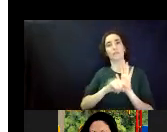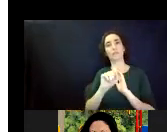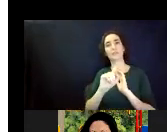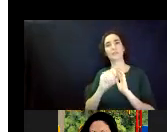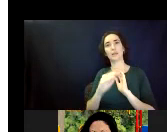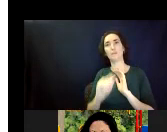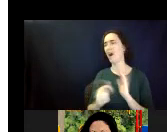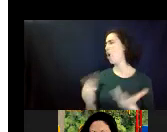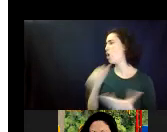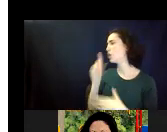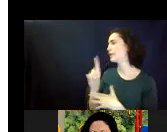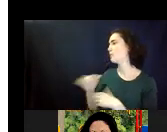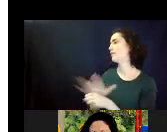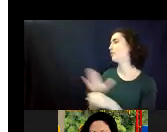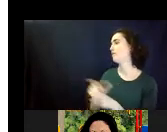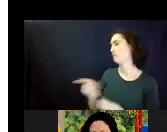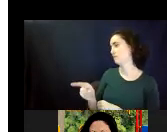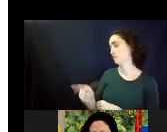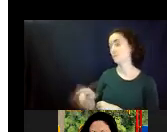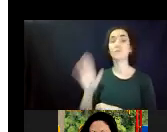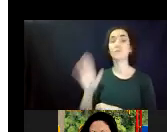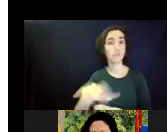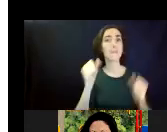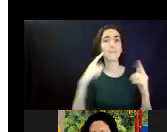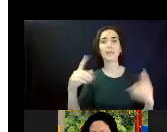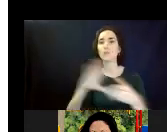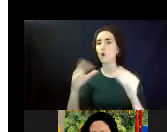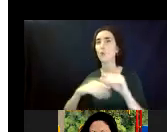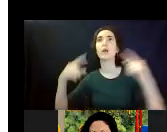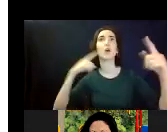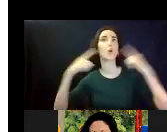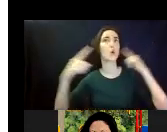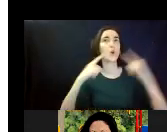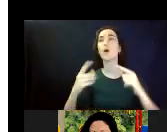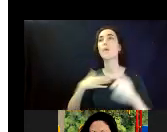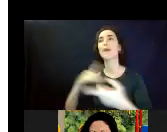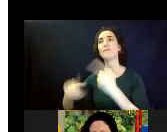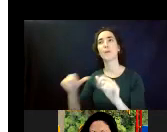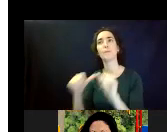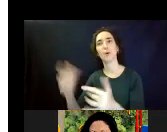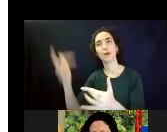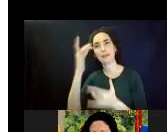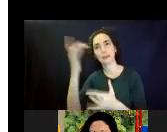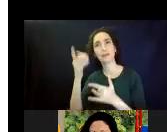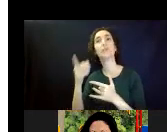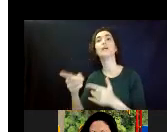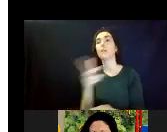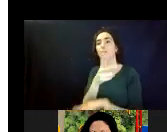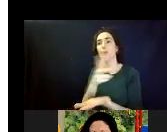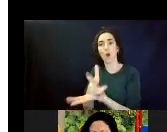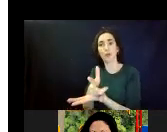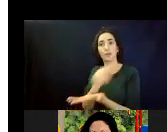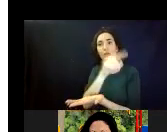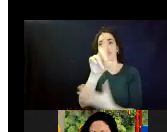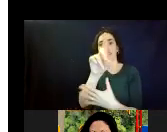enough. I've heard countless stories of my chronically ill friends parking in a disabled parking spot and